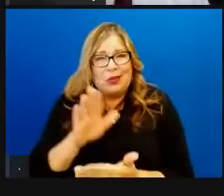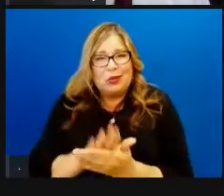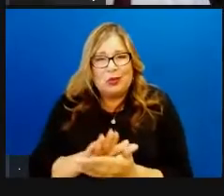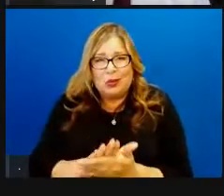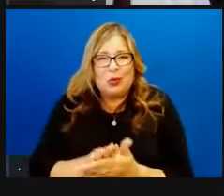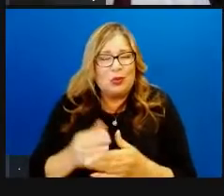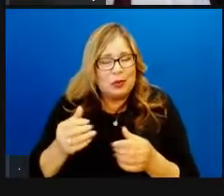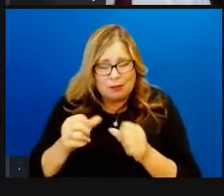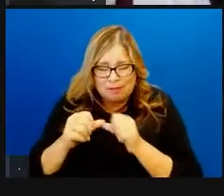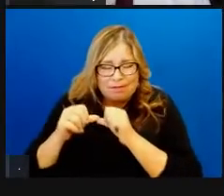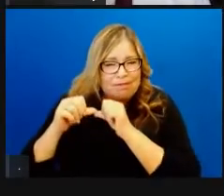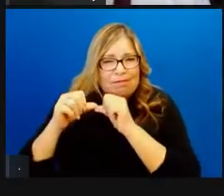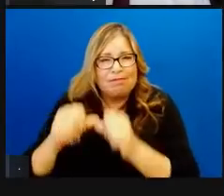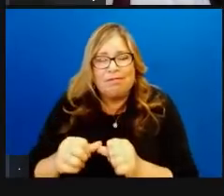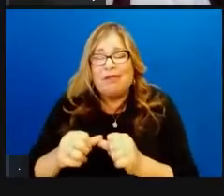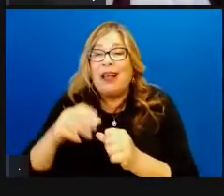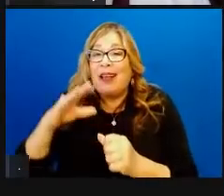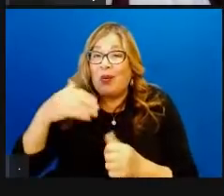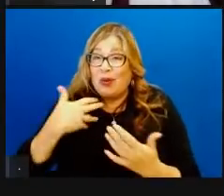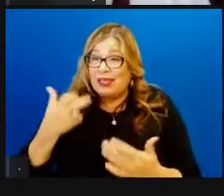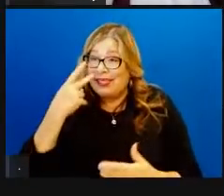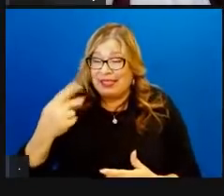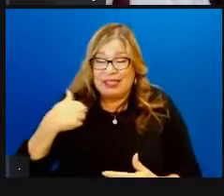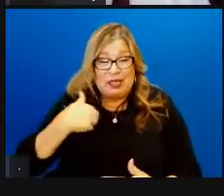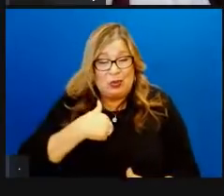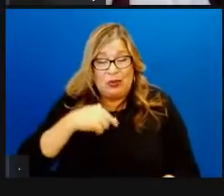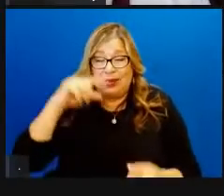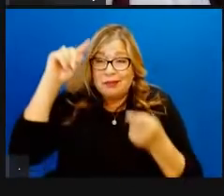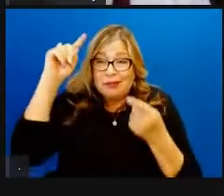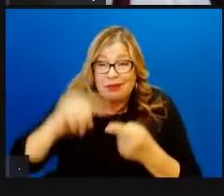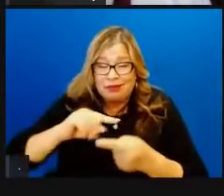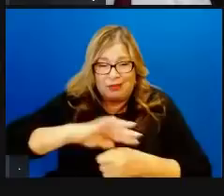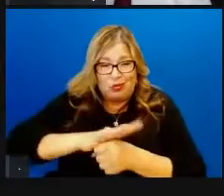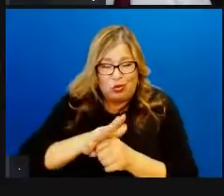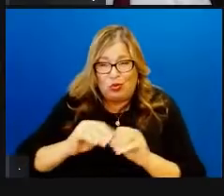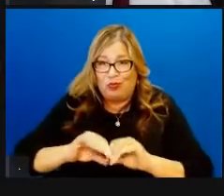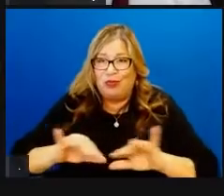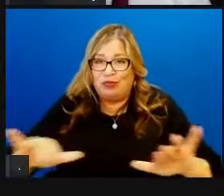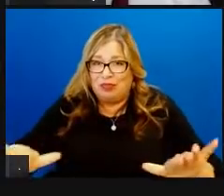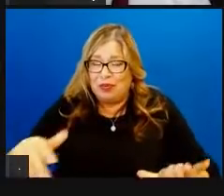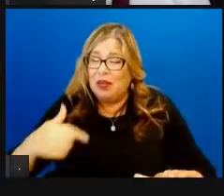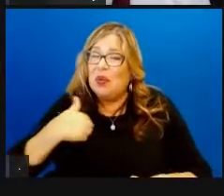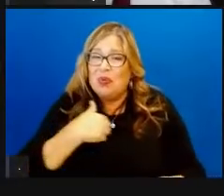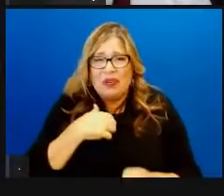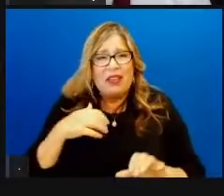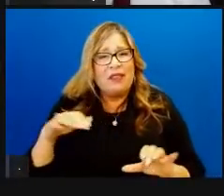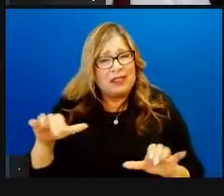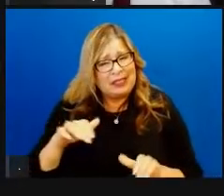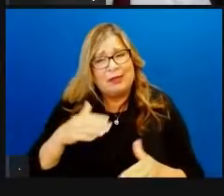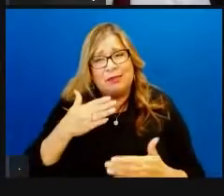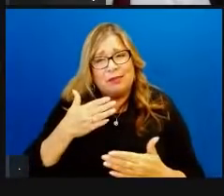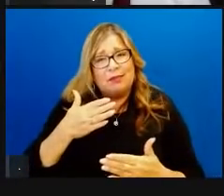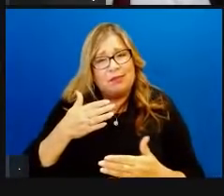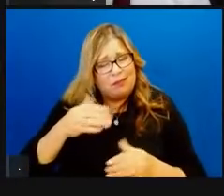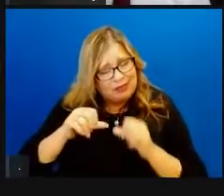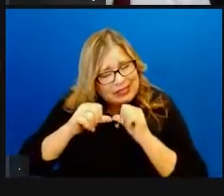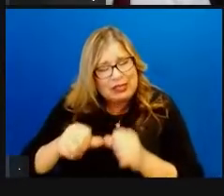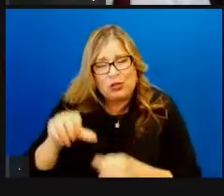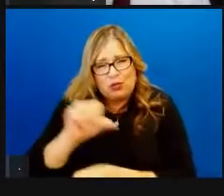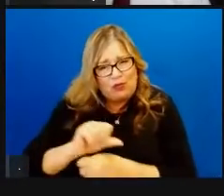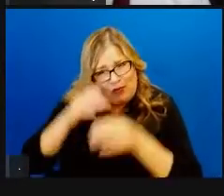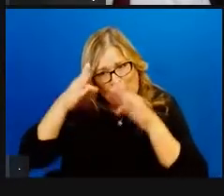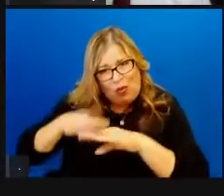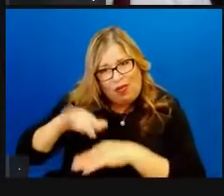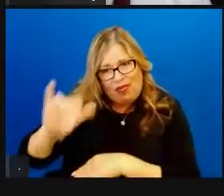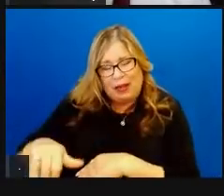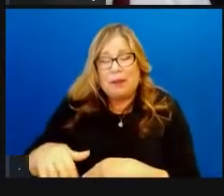when it comes to COVID transmission. I think something that we have done and plan to continue to lean into. Even as other